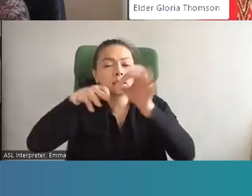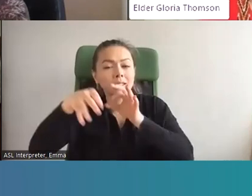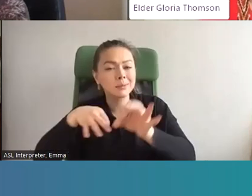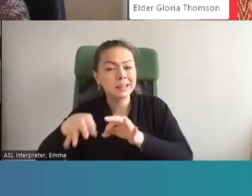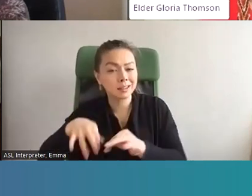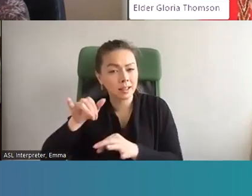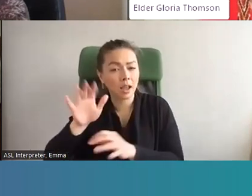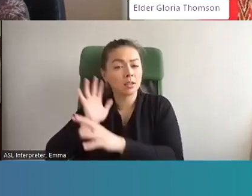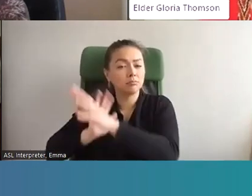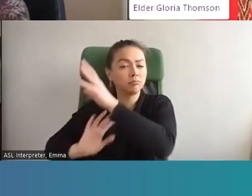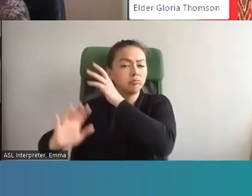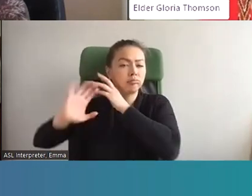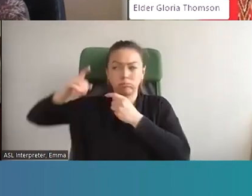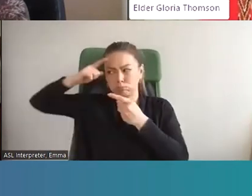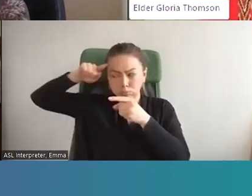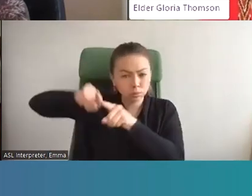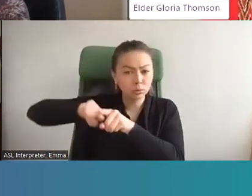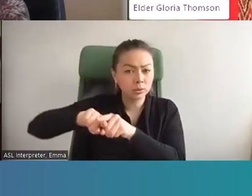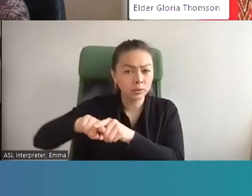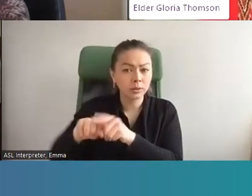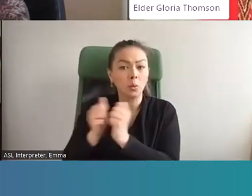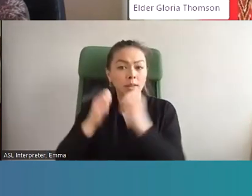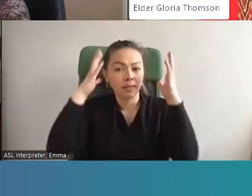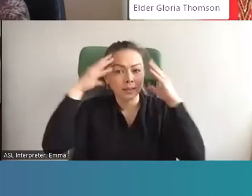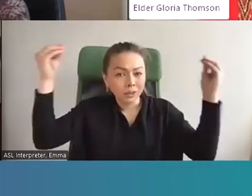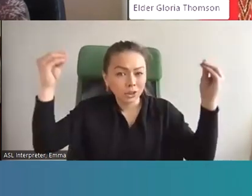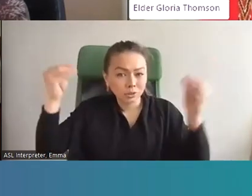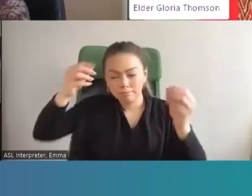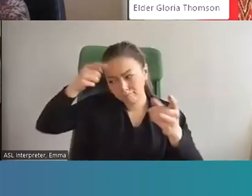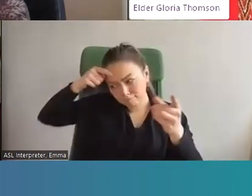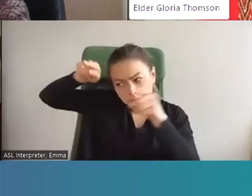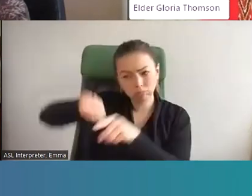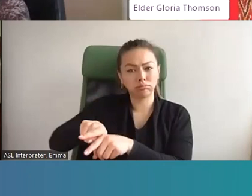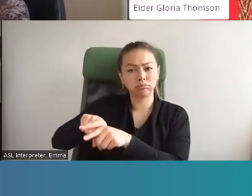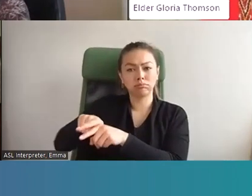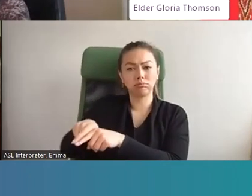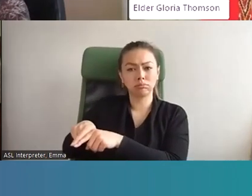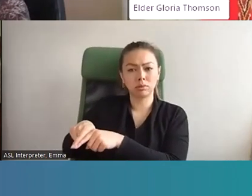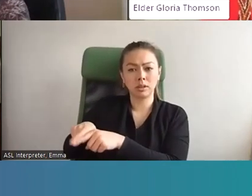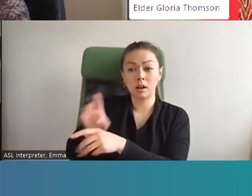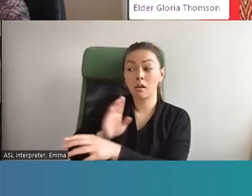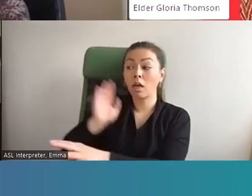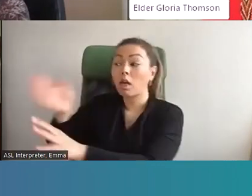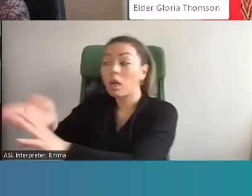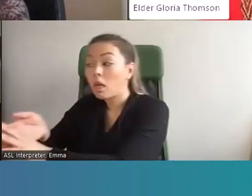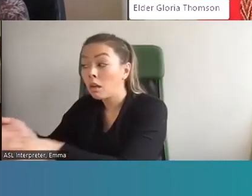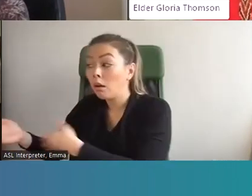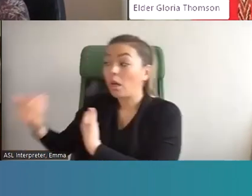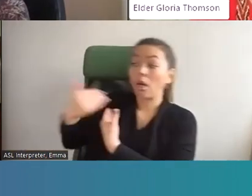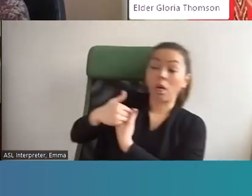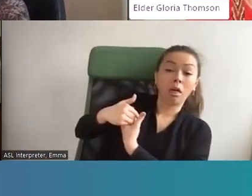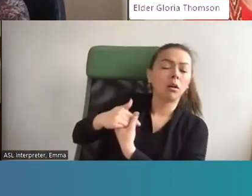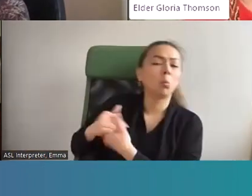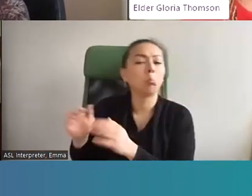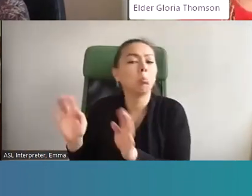times coming together, you know, that we wouldn't interfere in each other's business, but we could